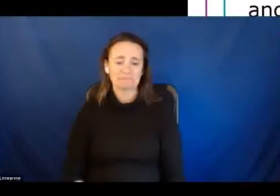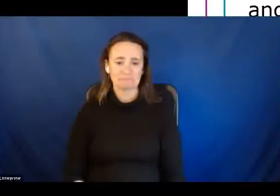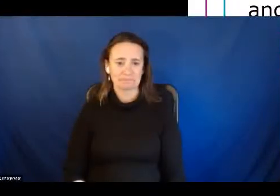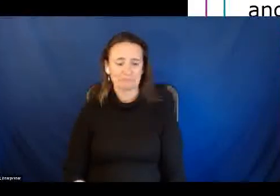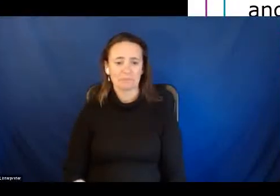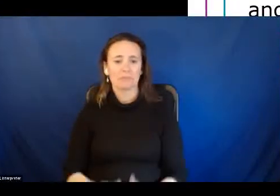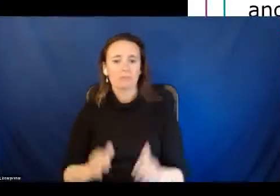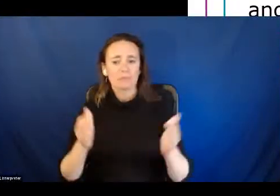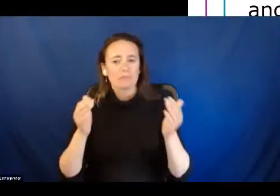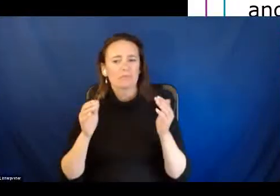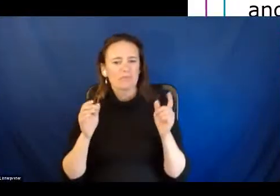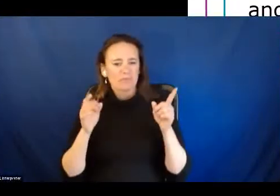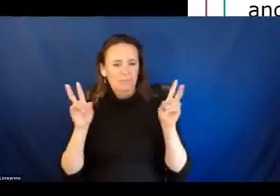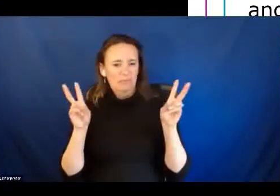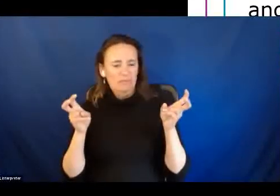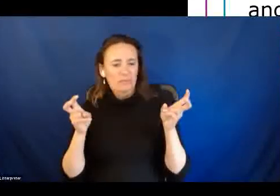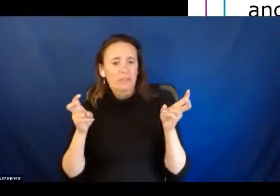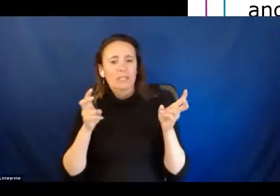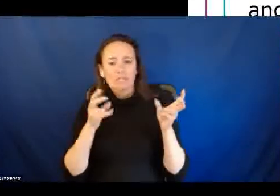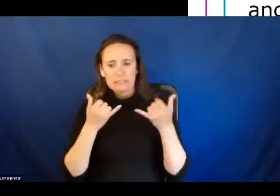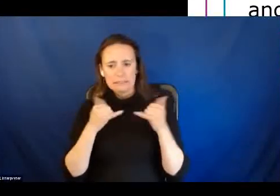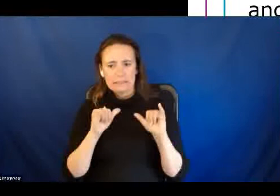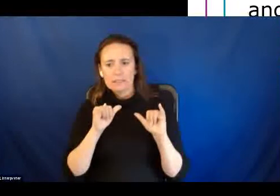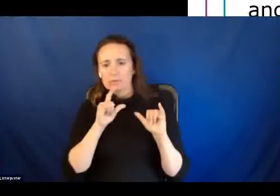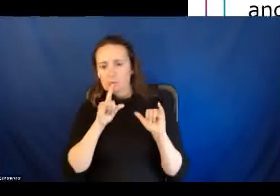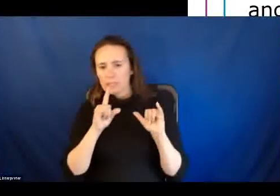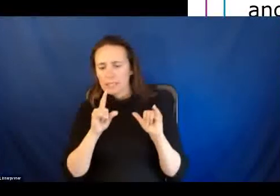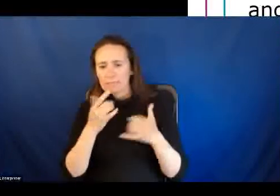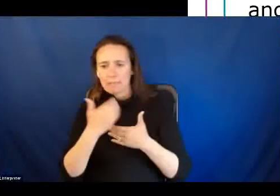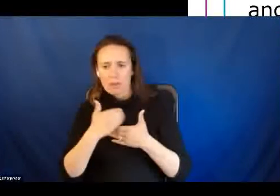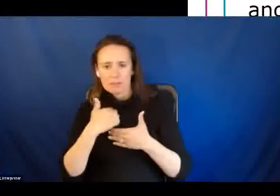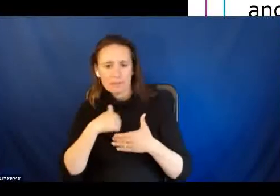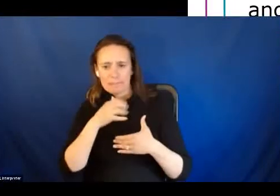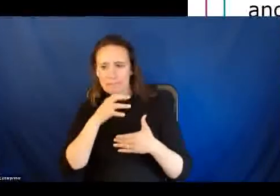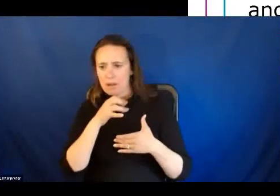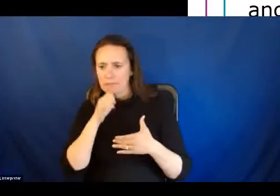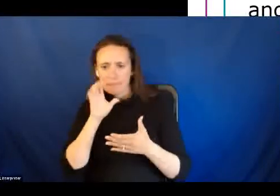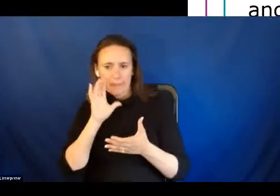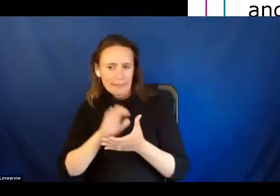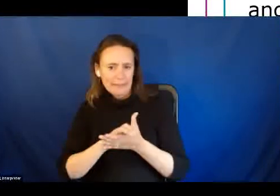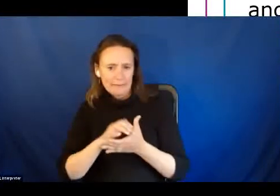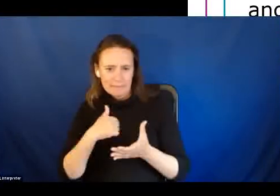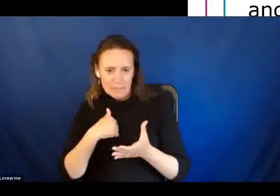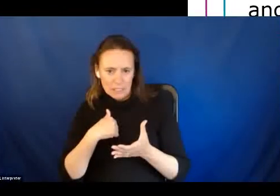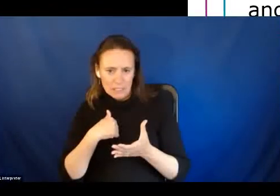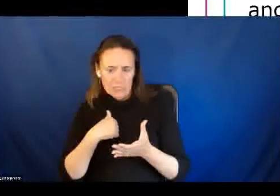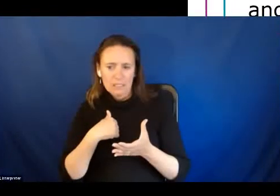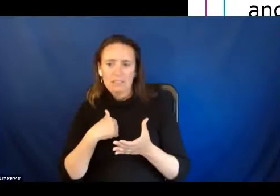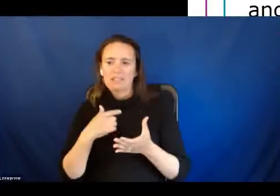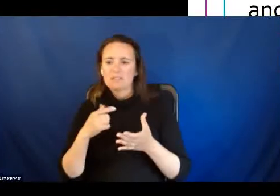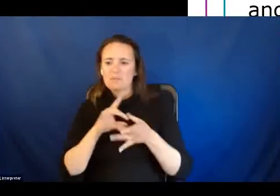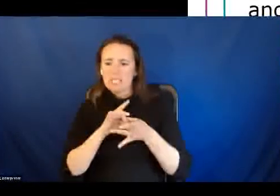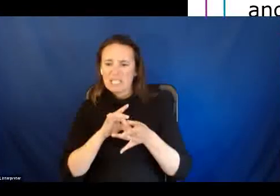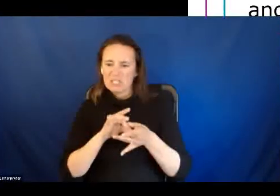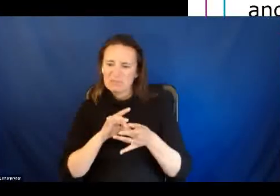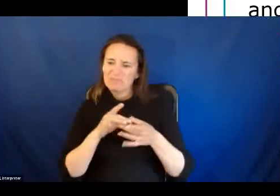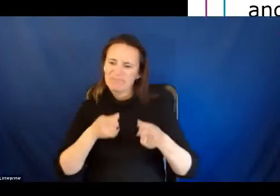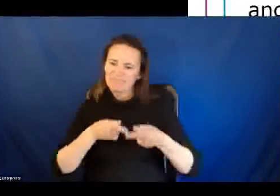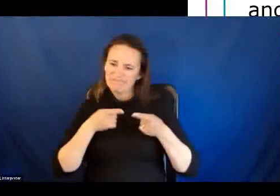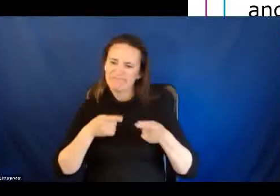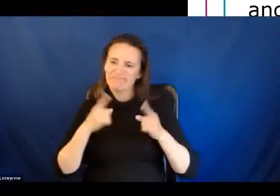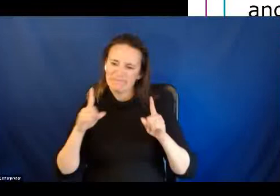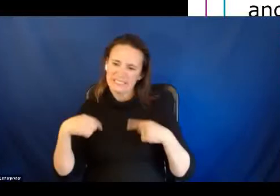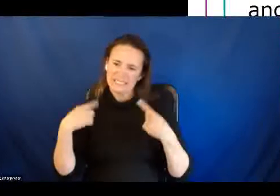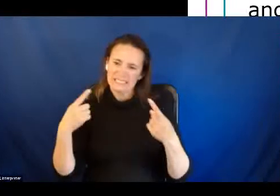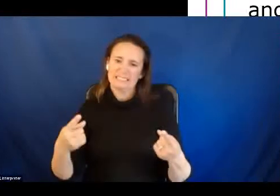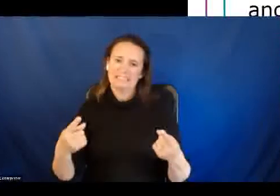It still really bothers me that my mother didn't believe me when it first happened. Our relationship has been strained since, especially since